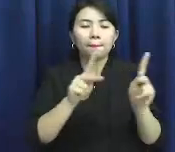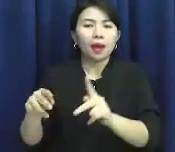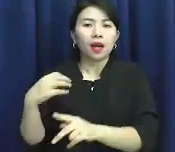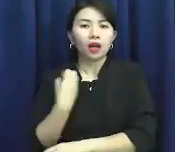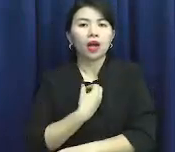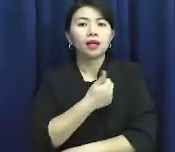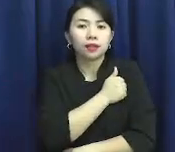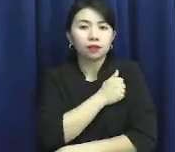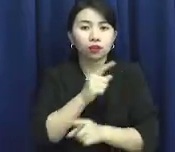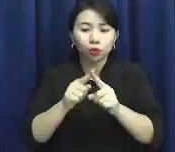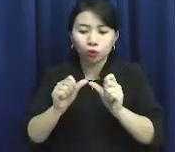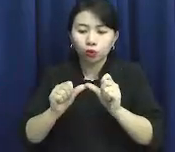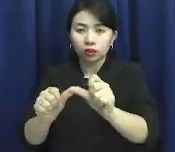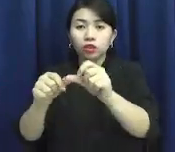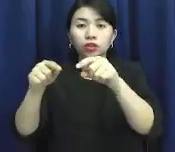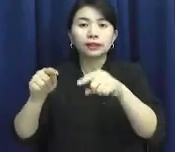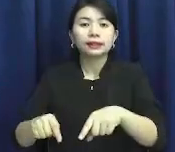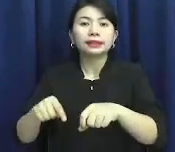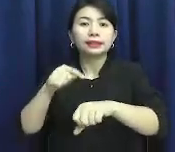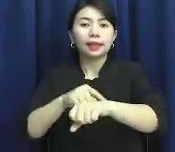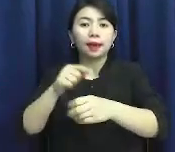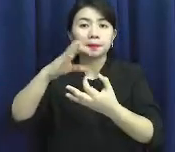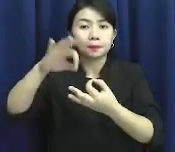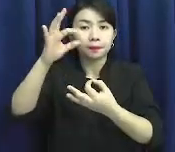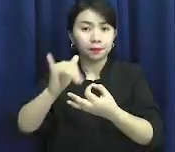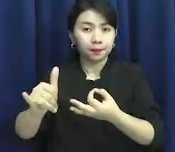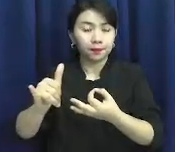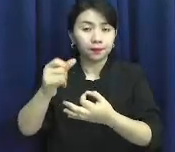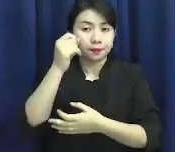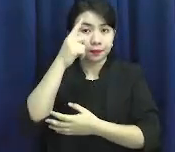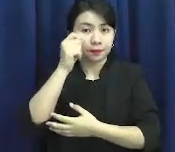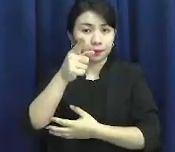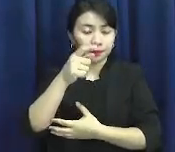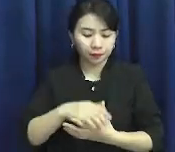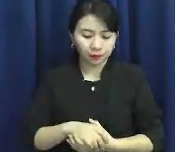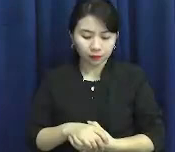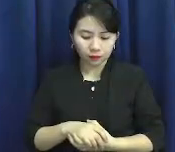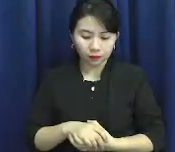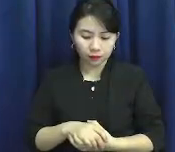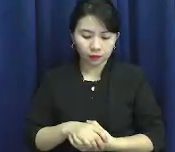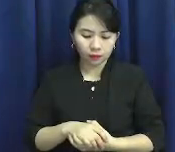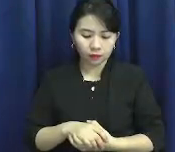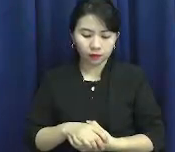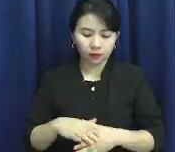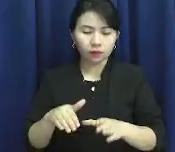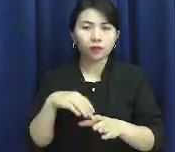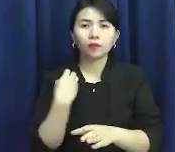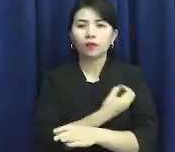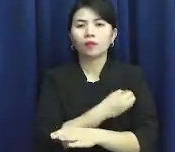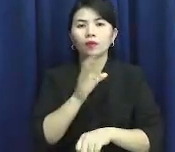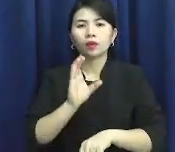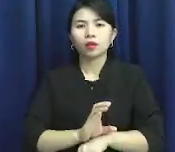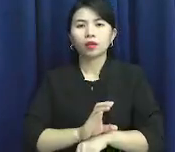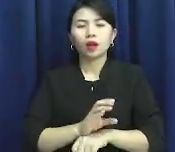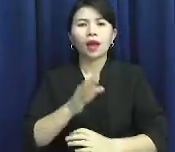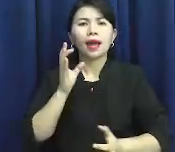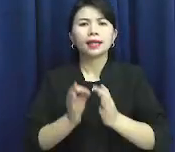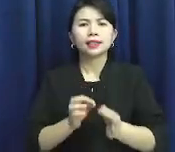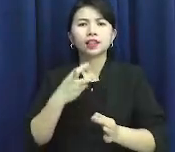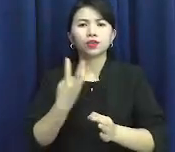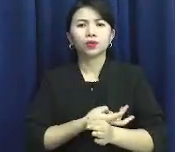this season spiritually. Okay? Again, tandaan nyo, mga kapatid, sa ating simbahan, pag sinabi